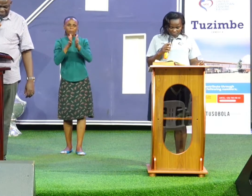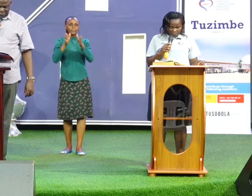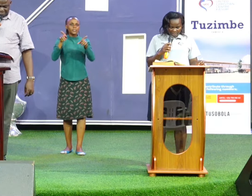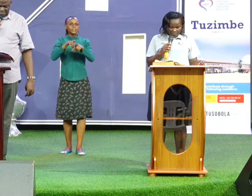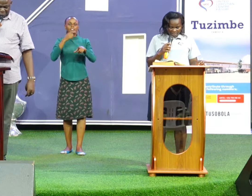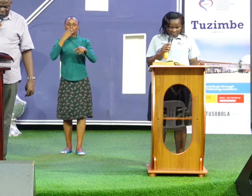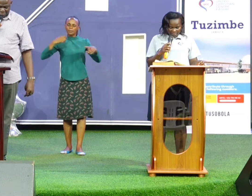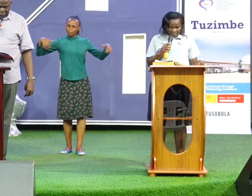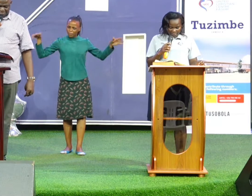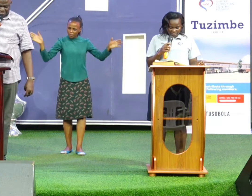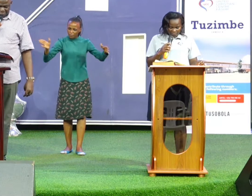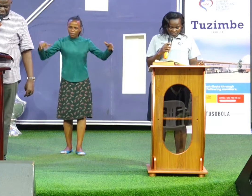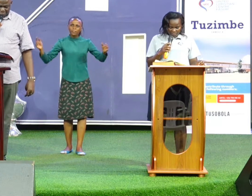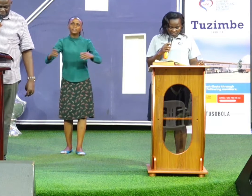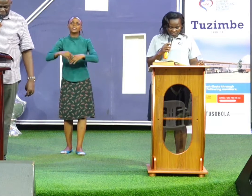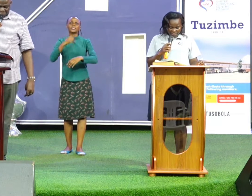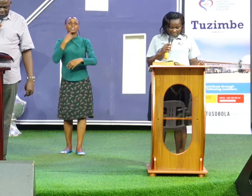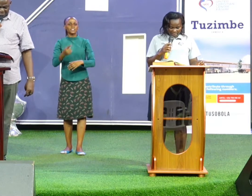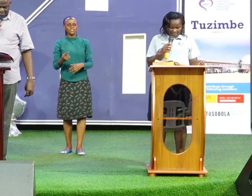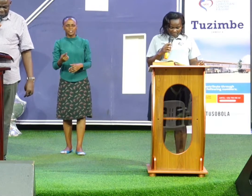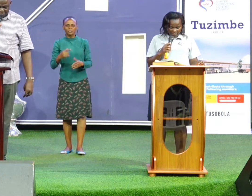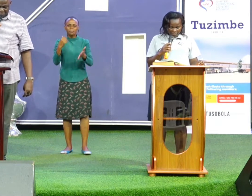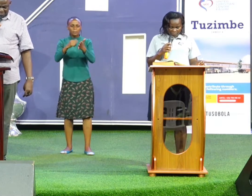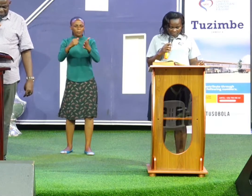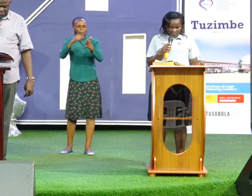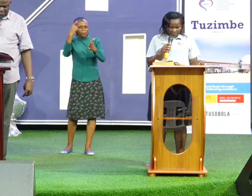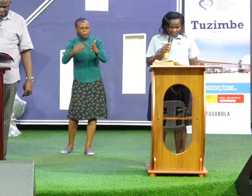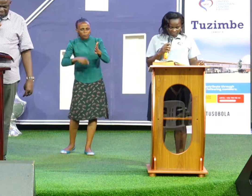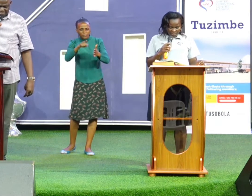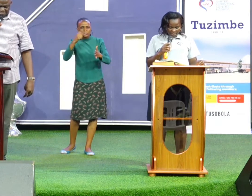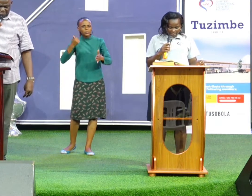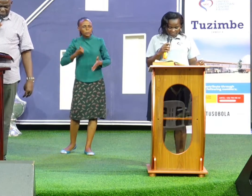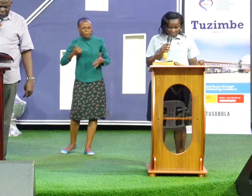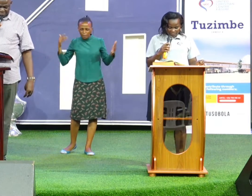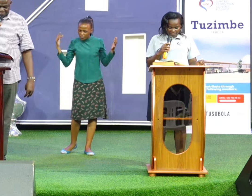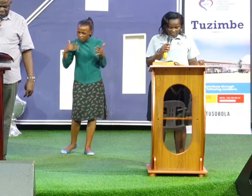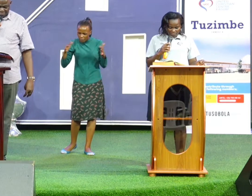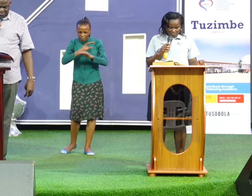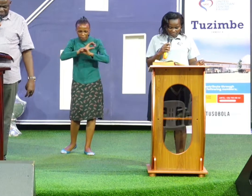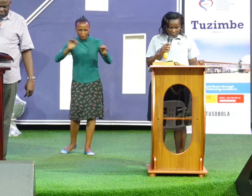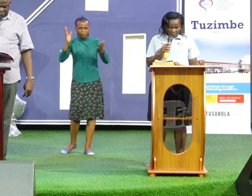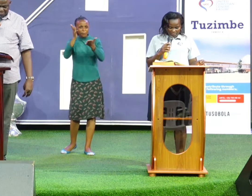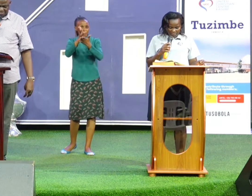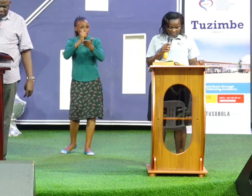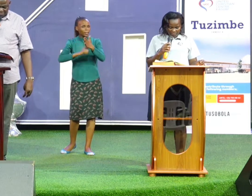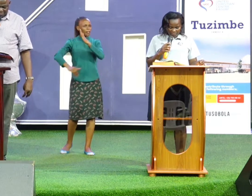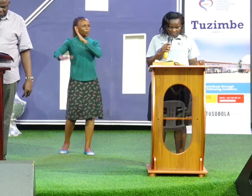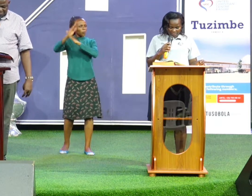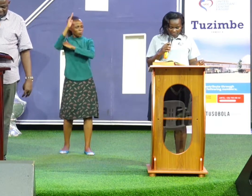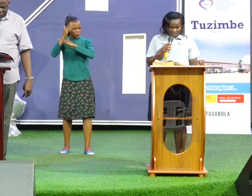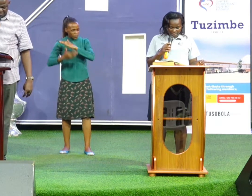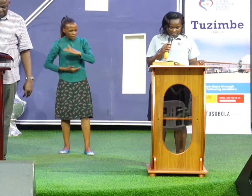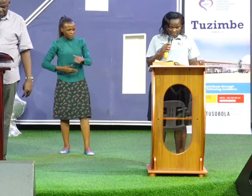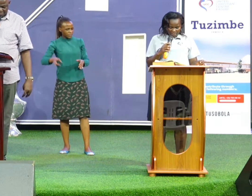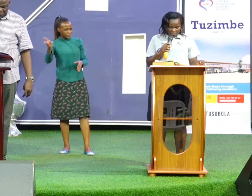ggulu n'amugamba nti obadde otya Agali totya kubanga Katonda awulidde eddoboozi